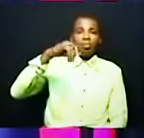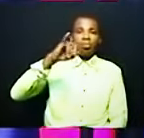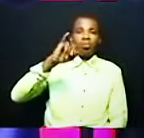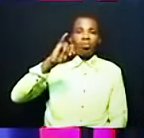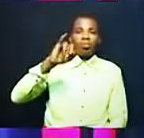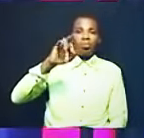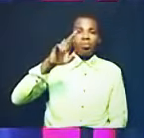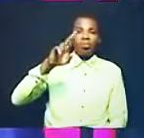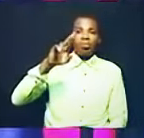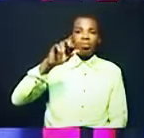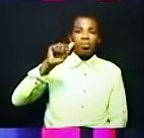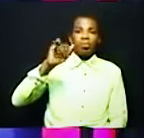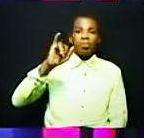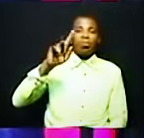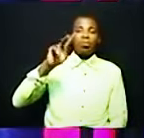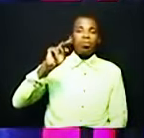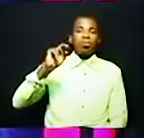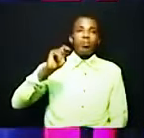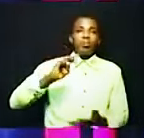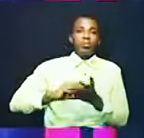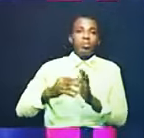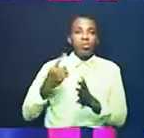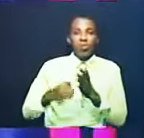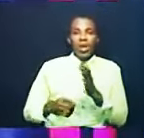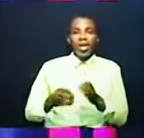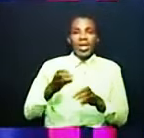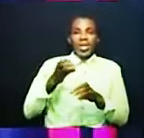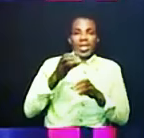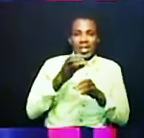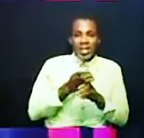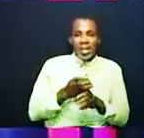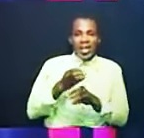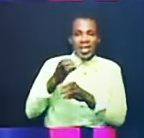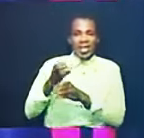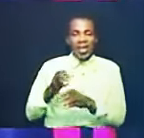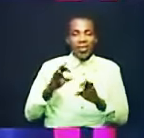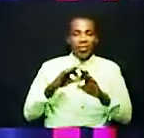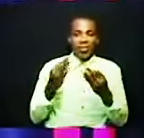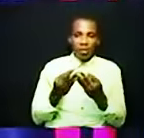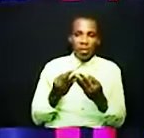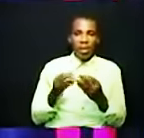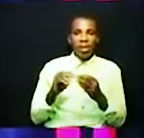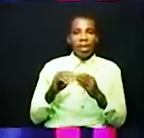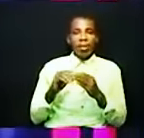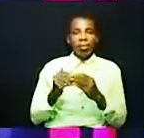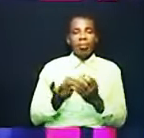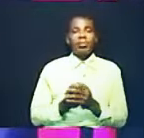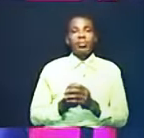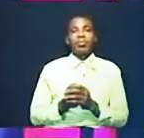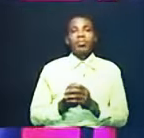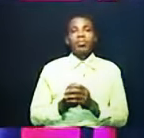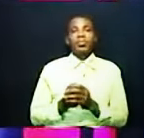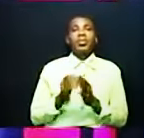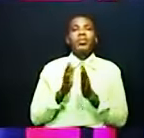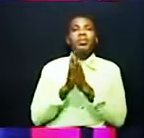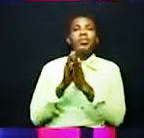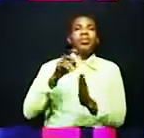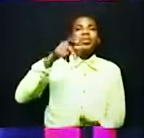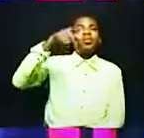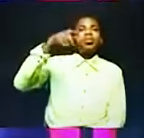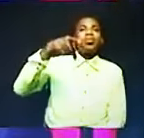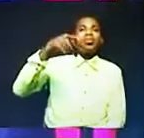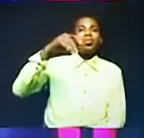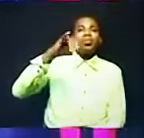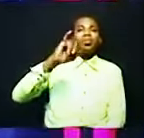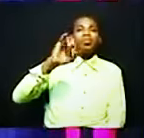person, you share a busiano and she say, send your Puritans and as a Puritan for no. Now, who were the Puritans? Yeah,